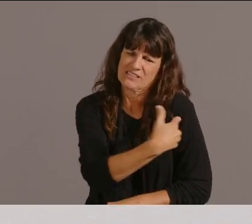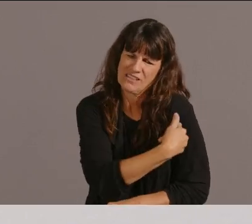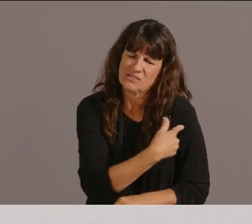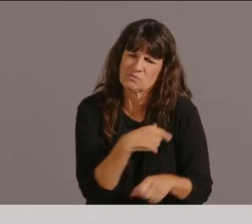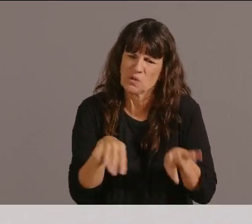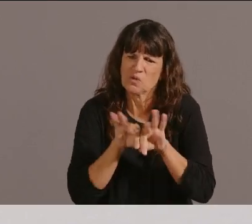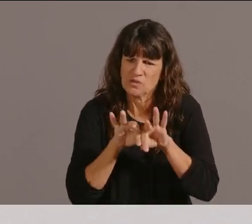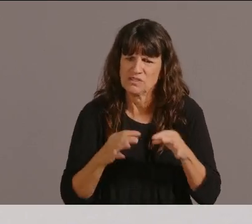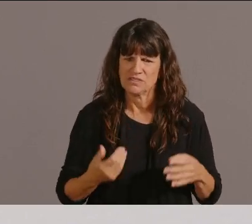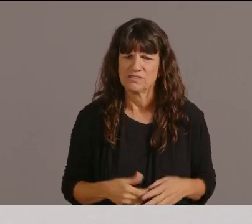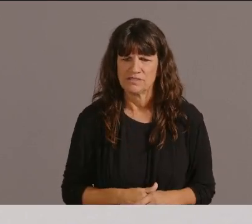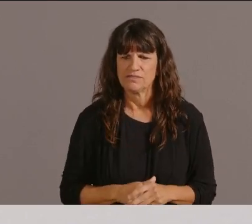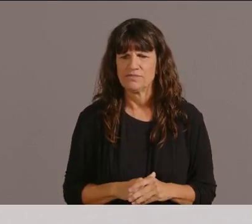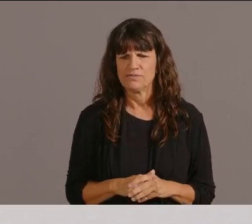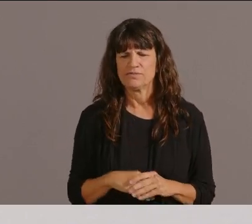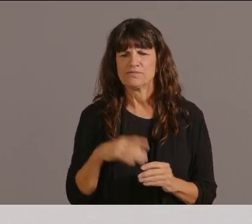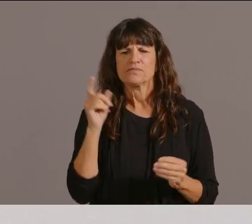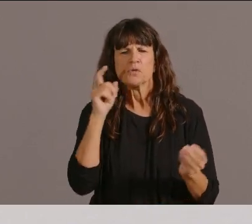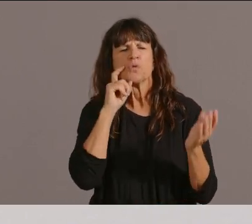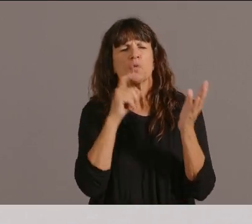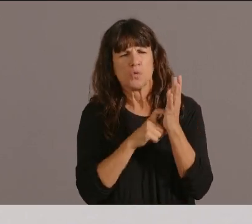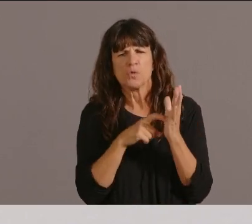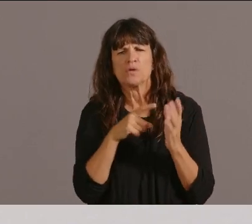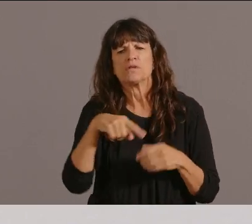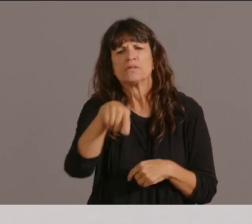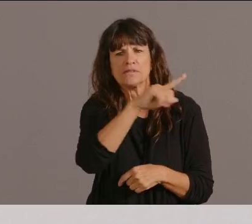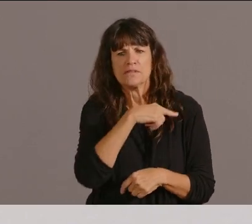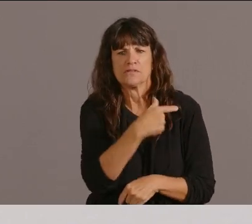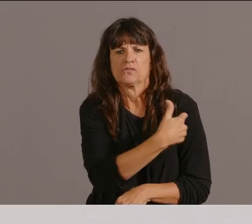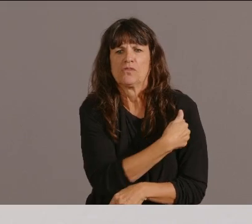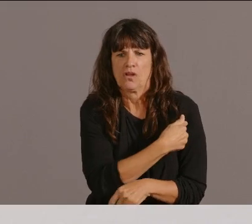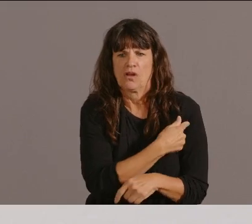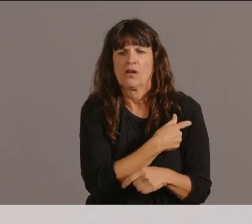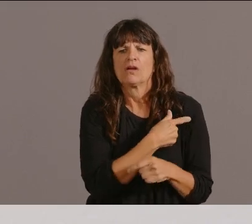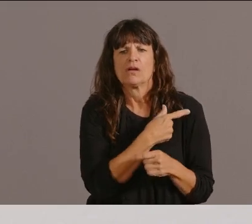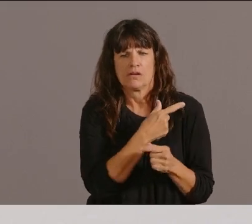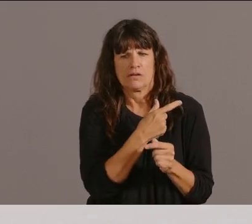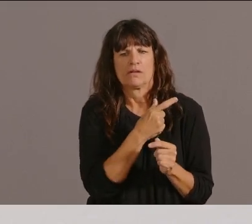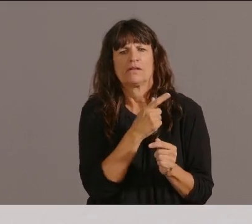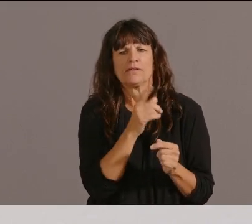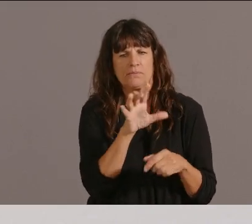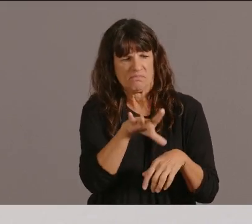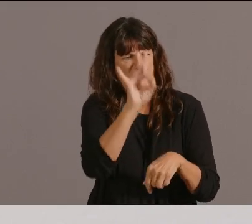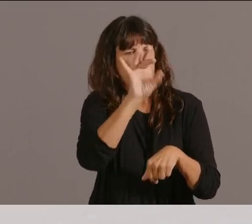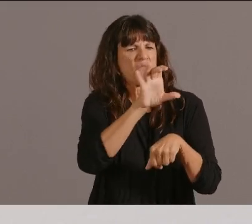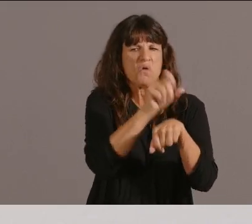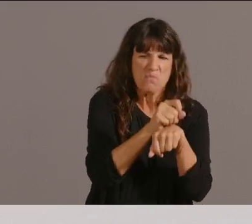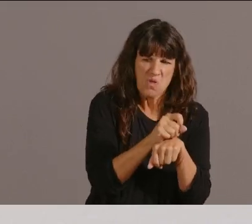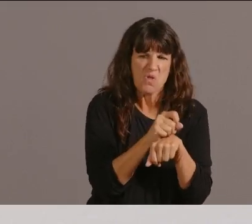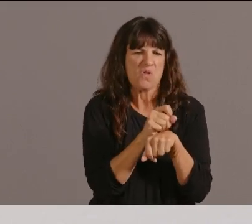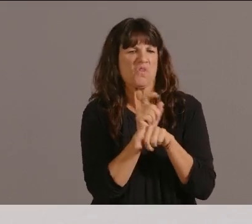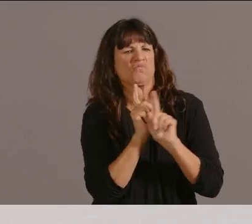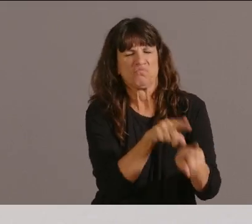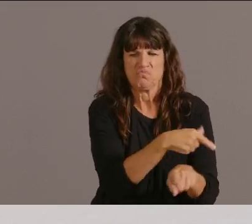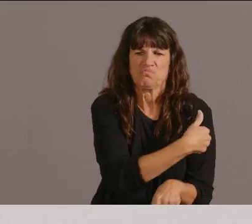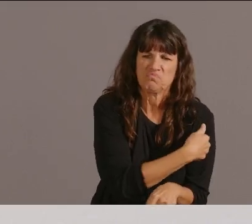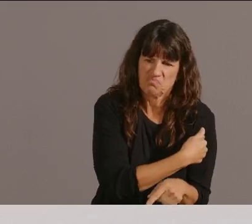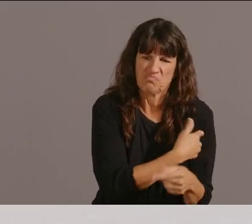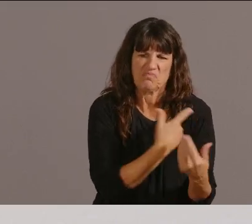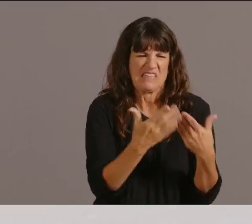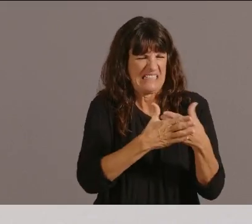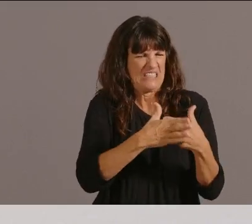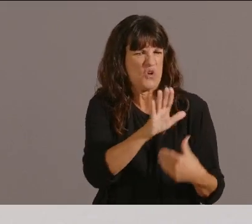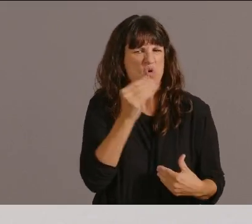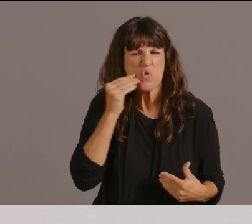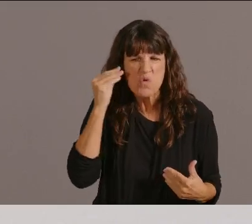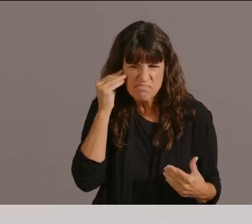that individuals, even for their first dose, are able to find vaccine appointments at a pharmacy or somewhere closer than one of our vaccination